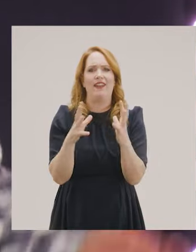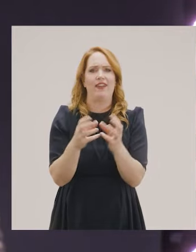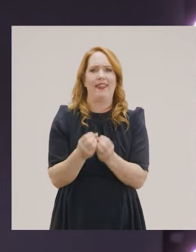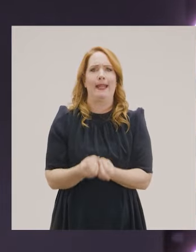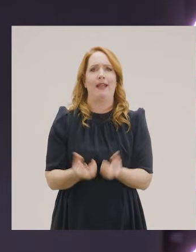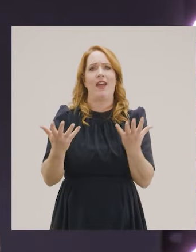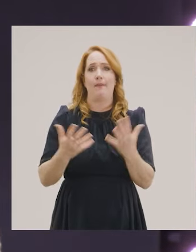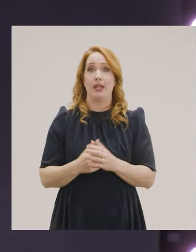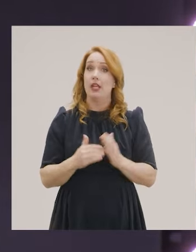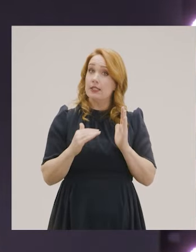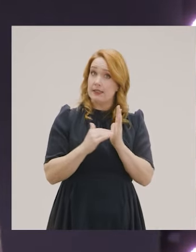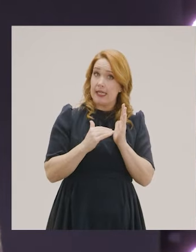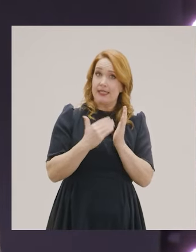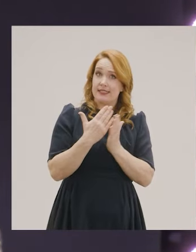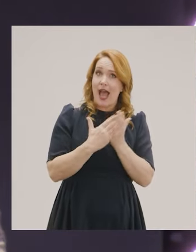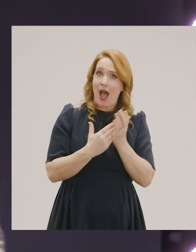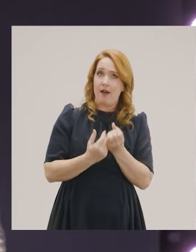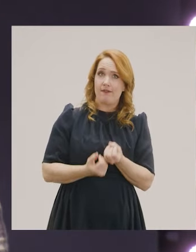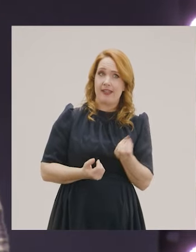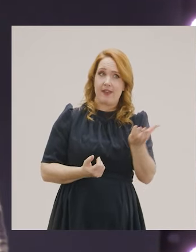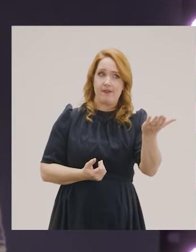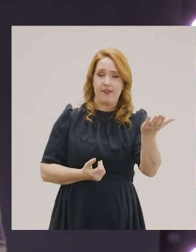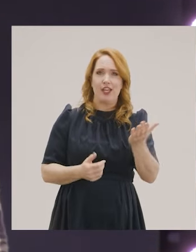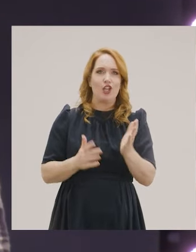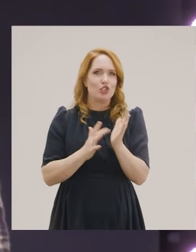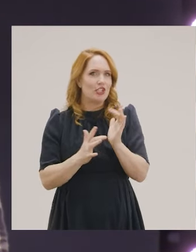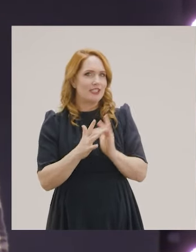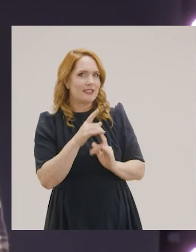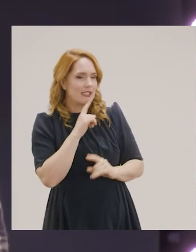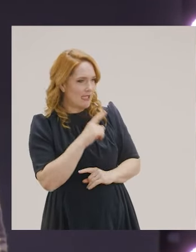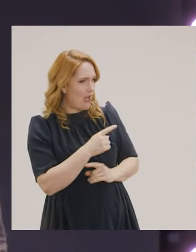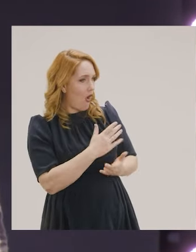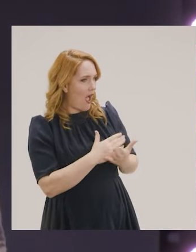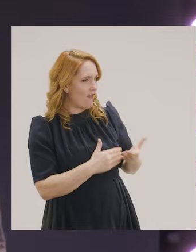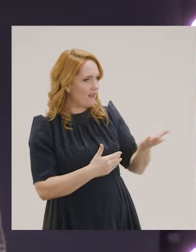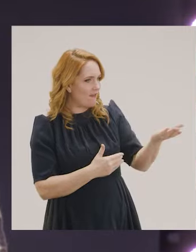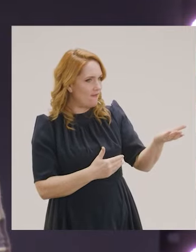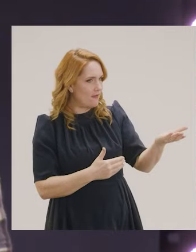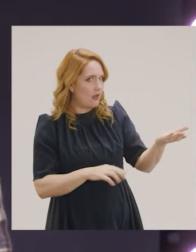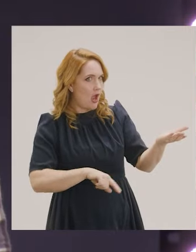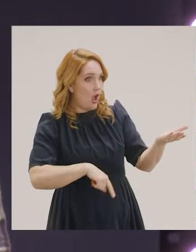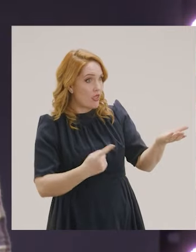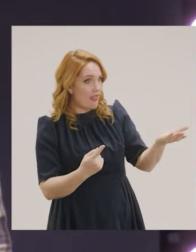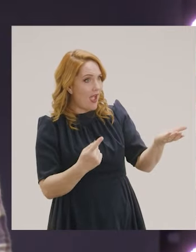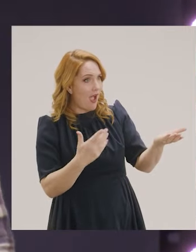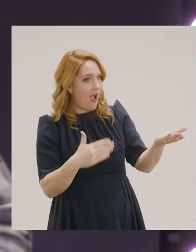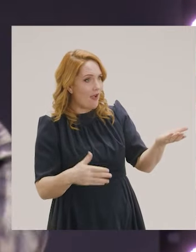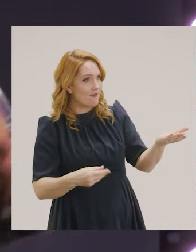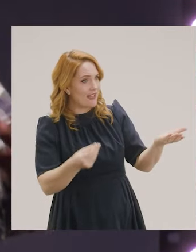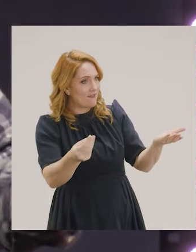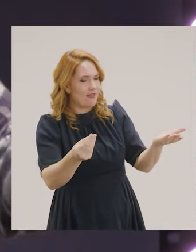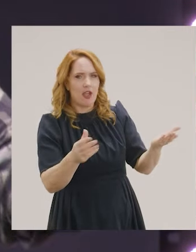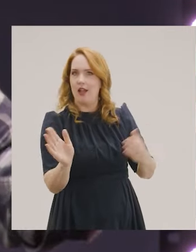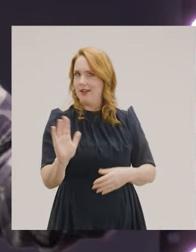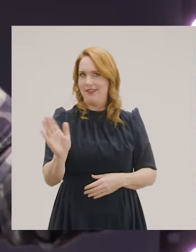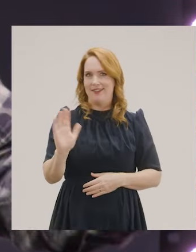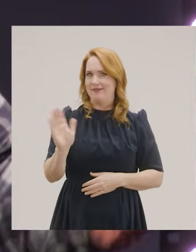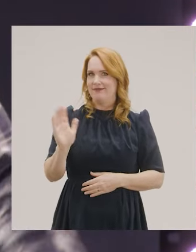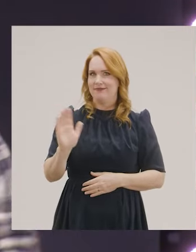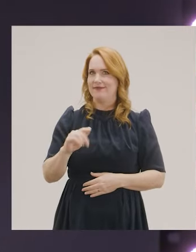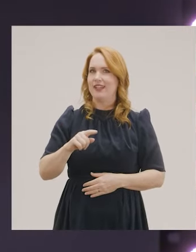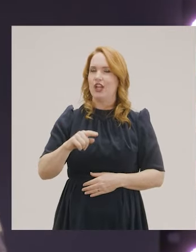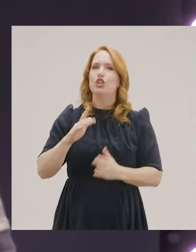up everything. Zacchaeus gave away half. That was pretty generous. Jesus didn't say, well, now give me the other half. because Jesus requires different